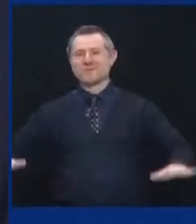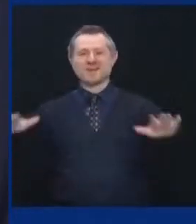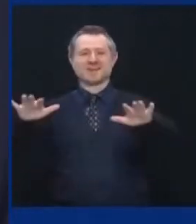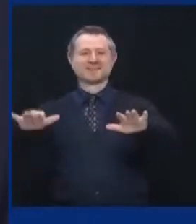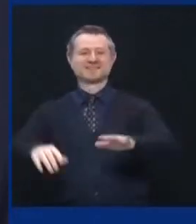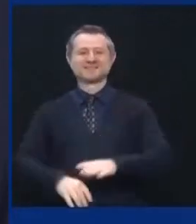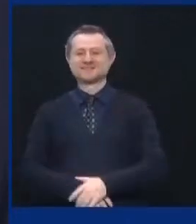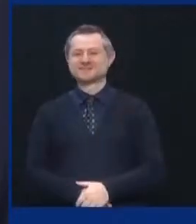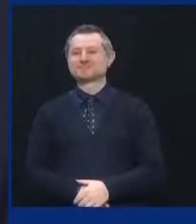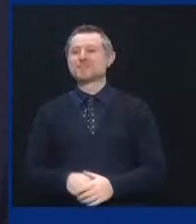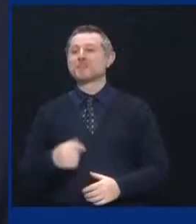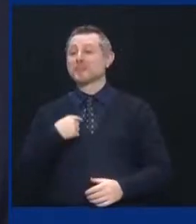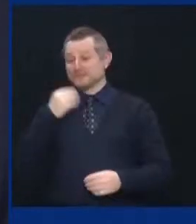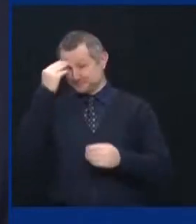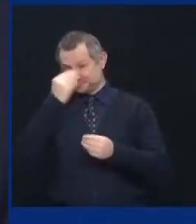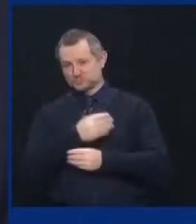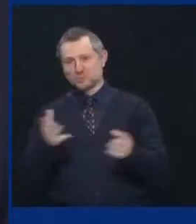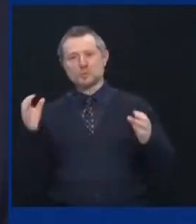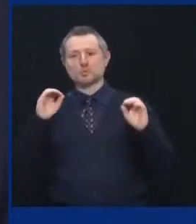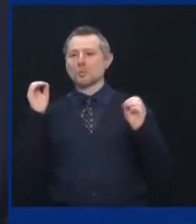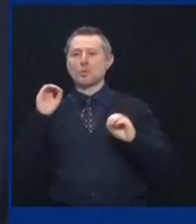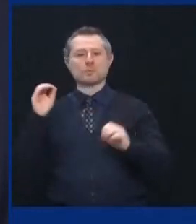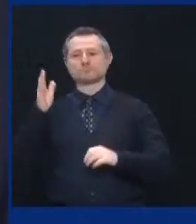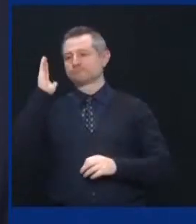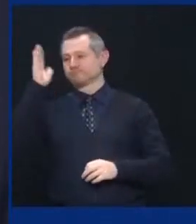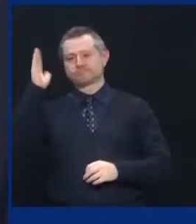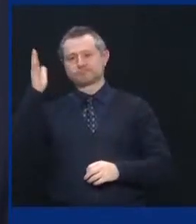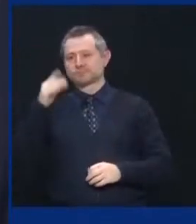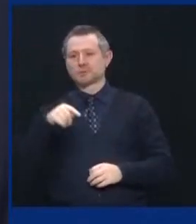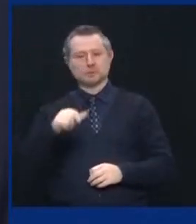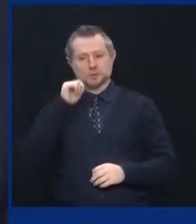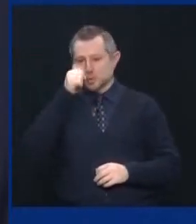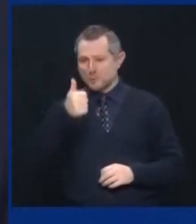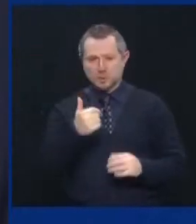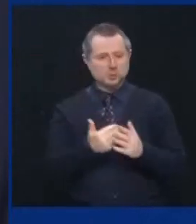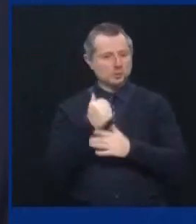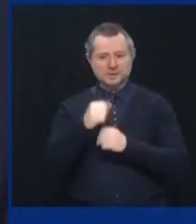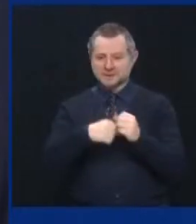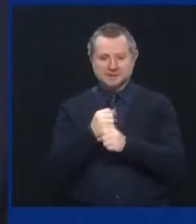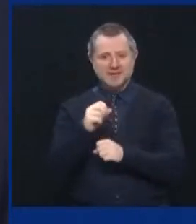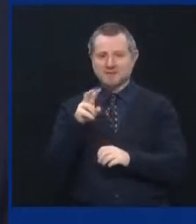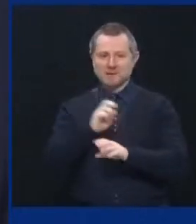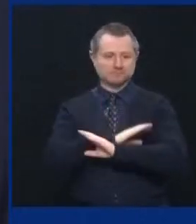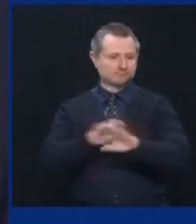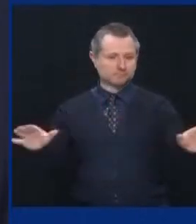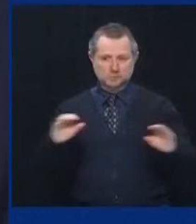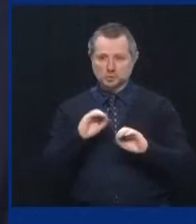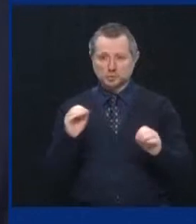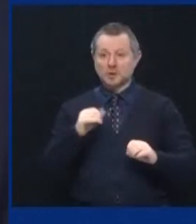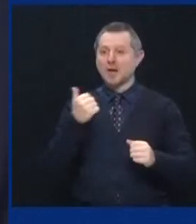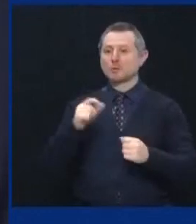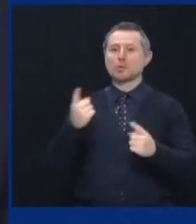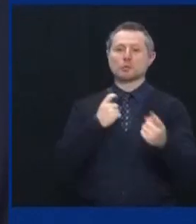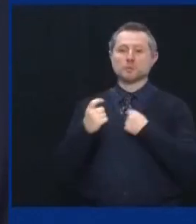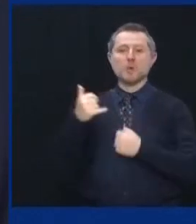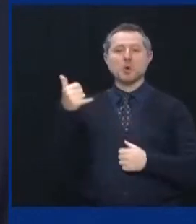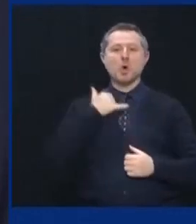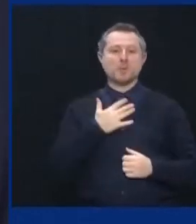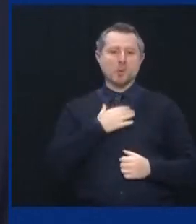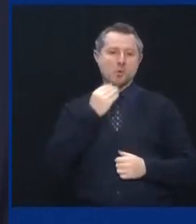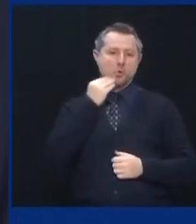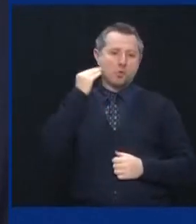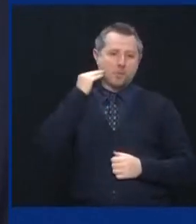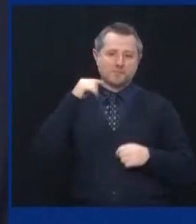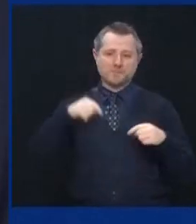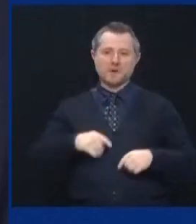heart, but we're not going to do a briefing on New Year's Eve. If you have any questions, you can call me at home. My number